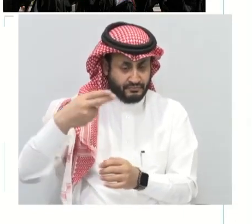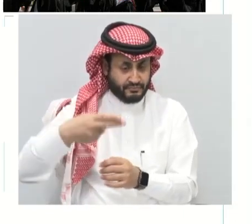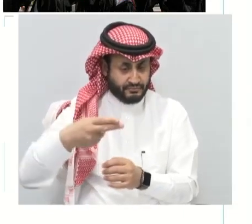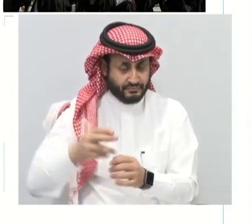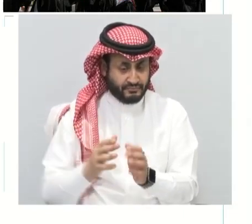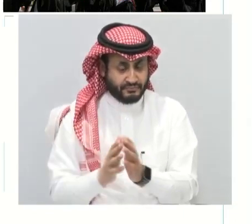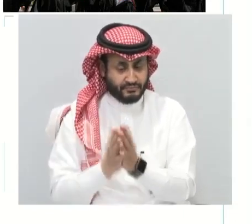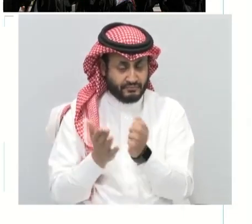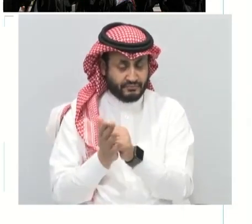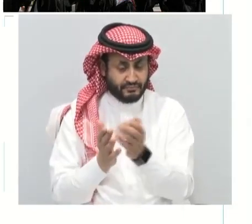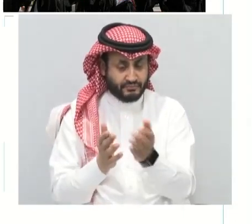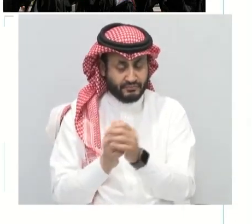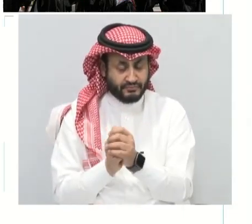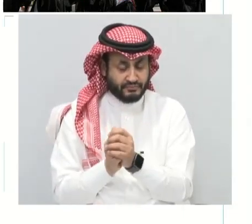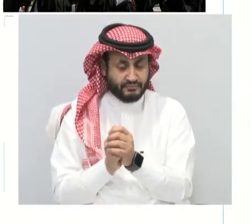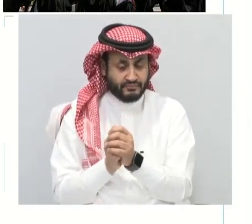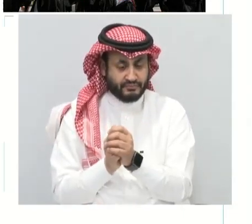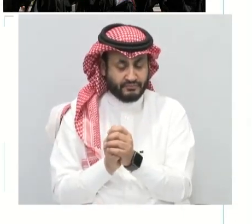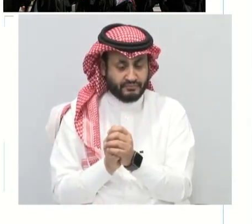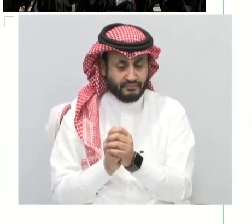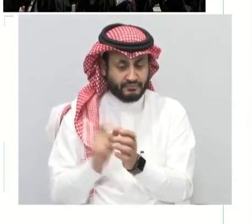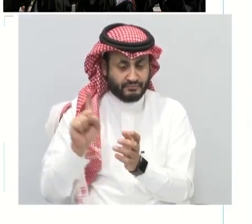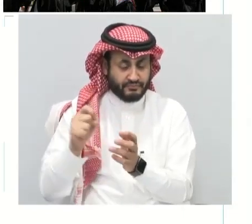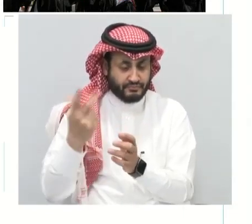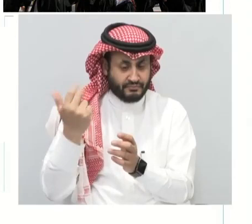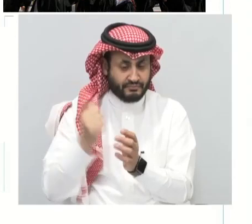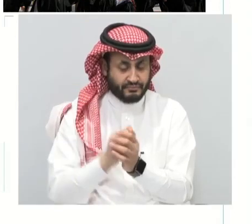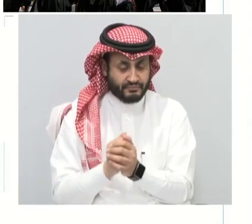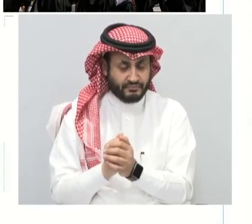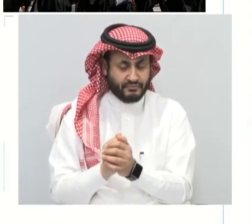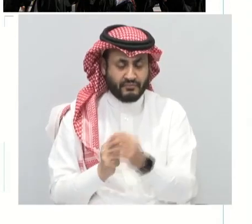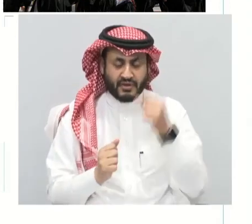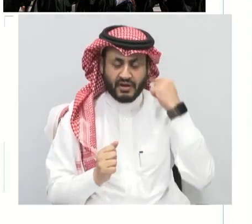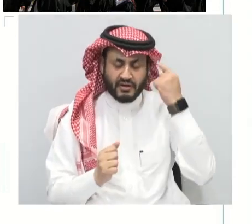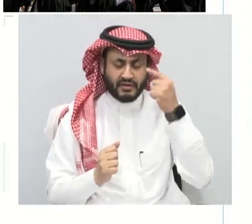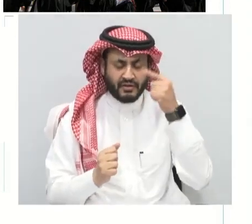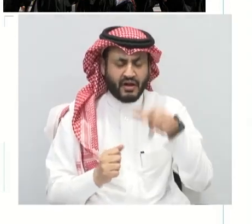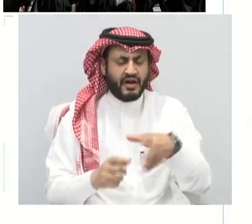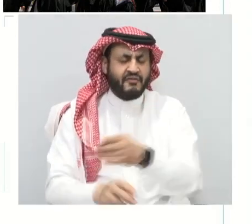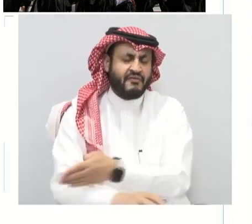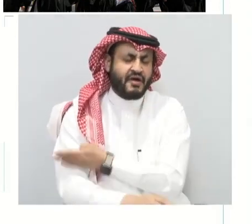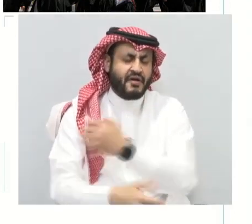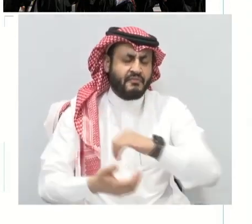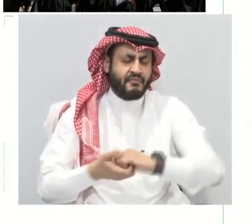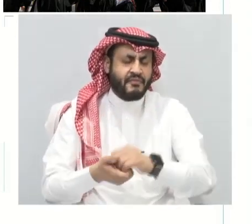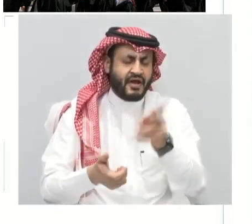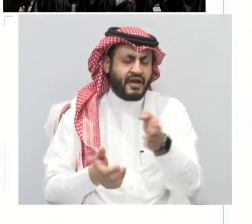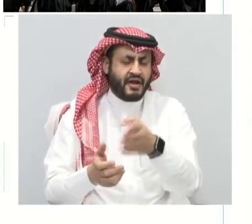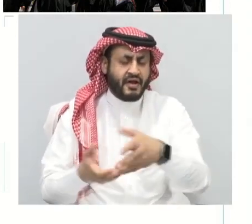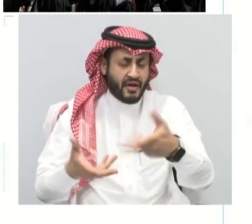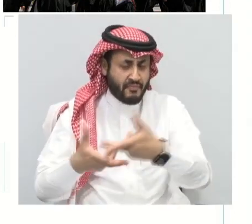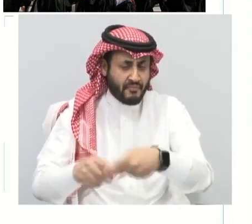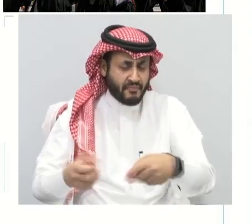your workbook, page 113. Imagine that you are helping a friend plan graduation